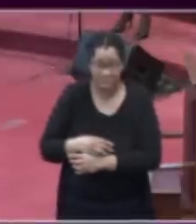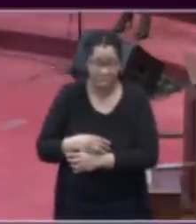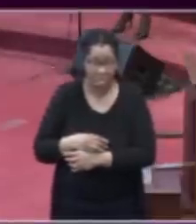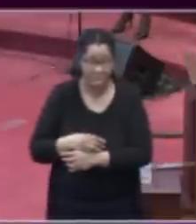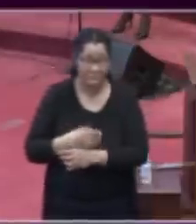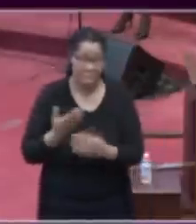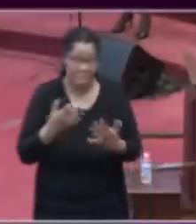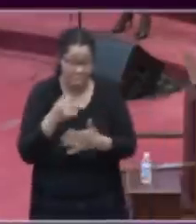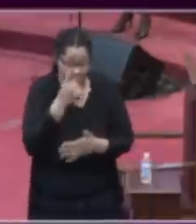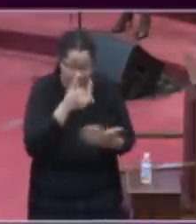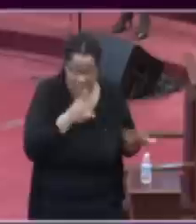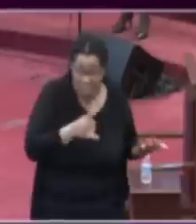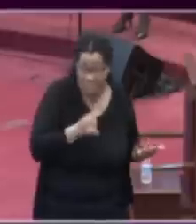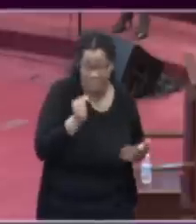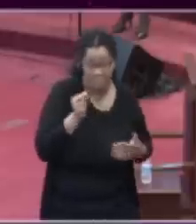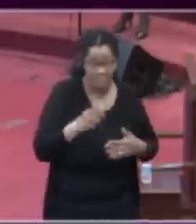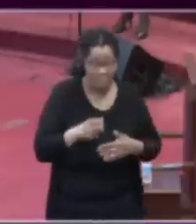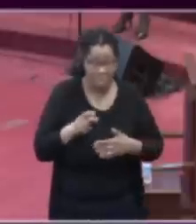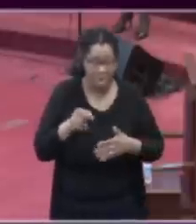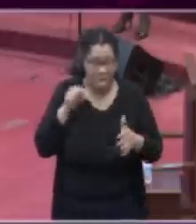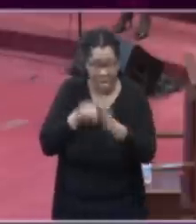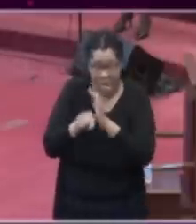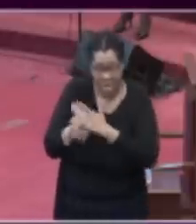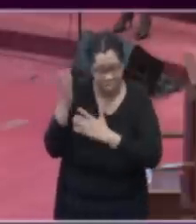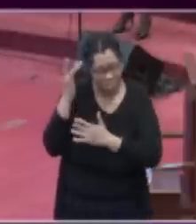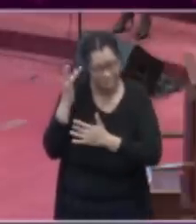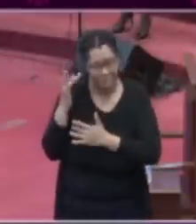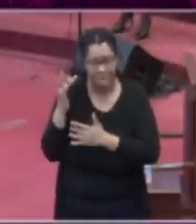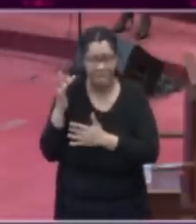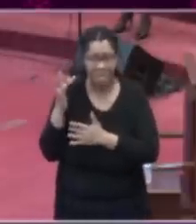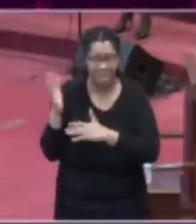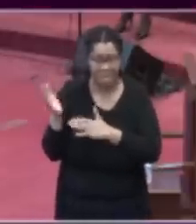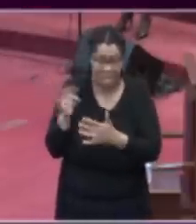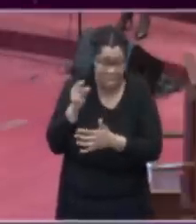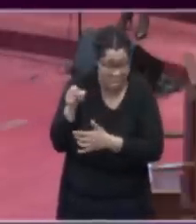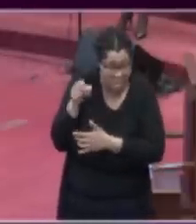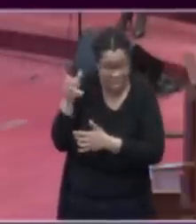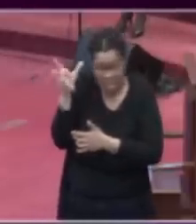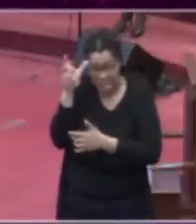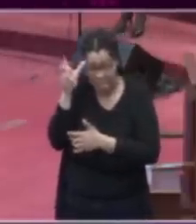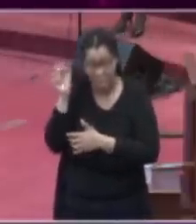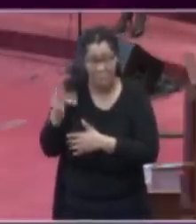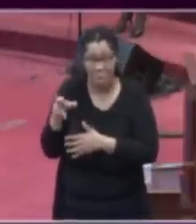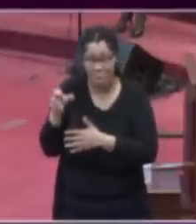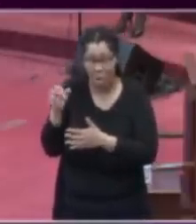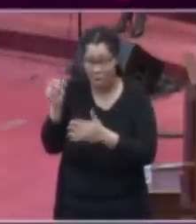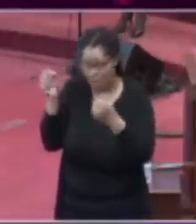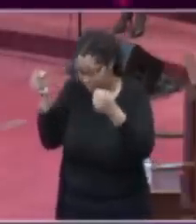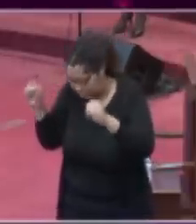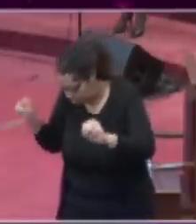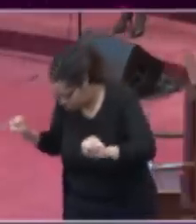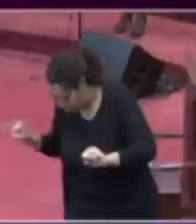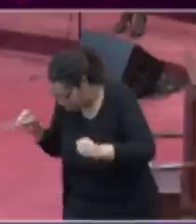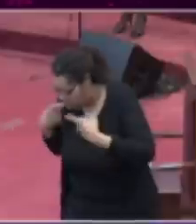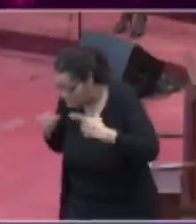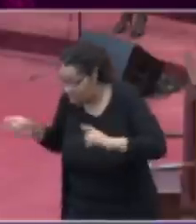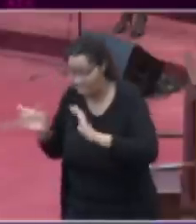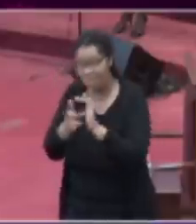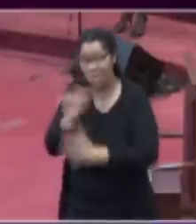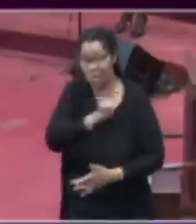a fool. You can spit at him and kill him as a demon, or you can fall at his feet and call him